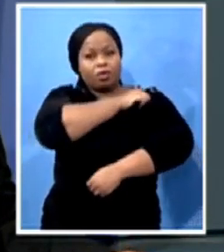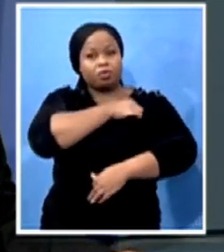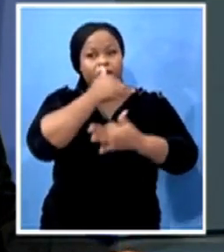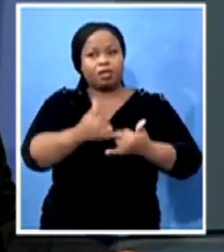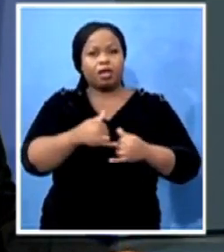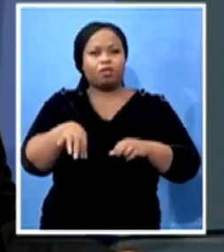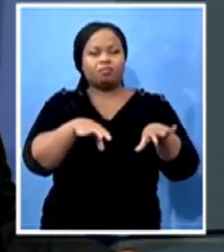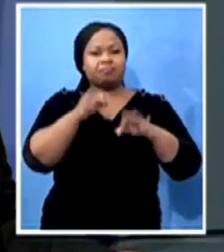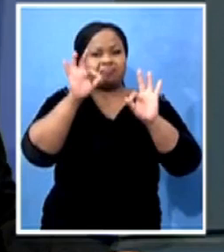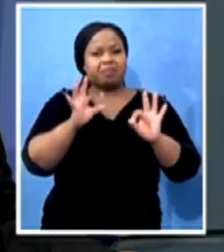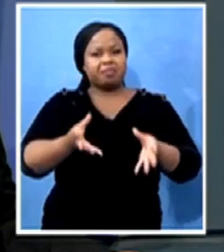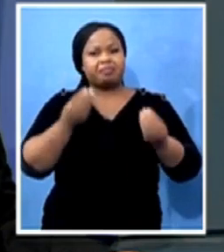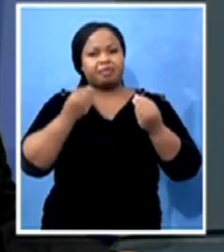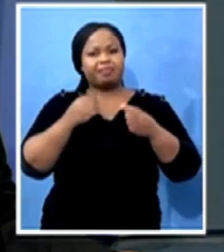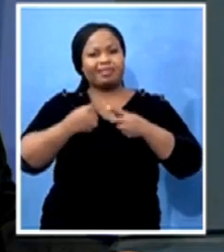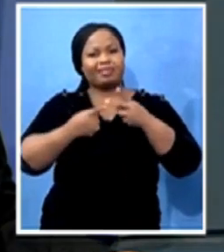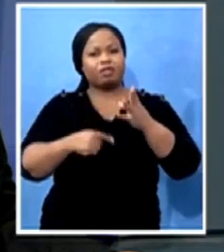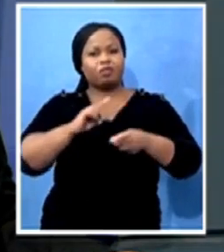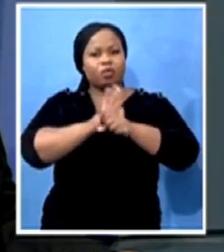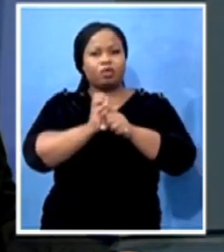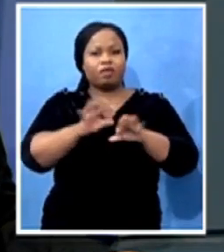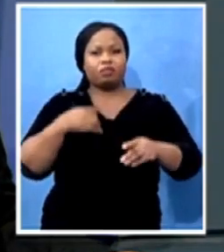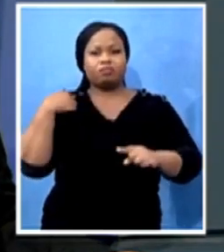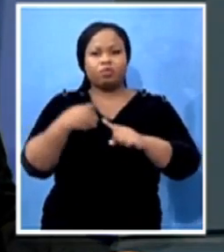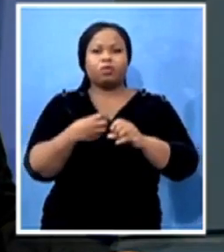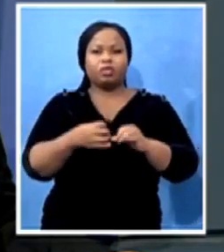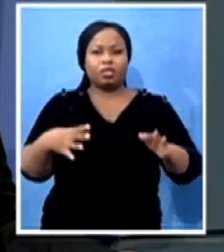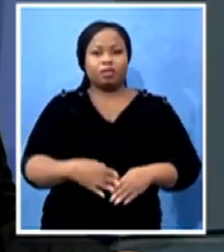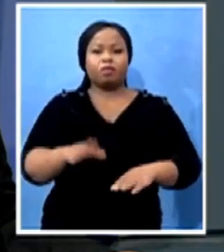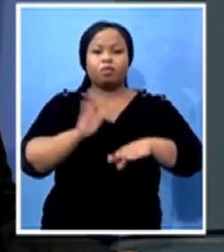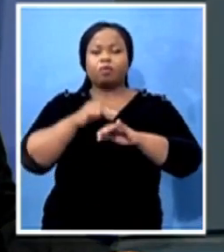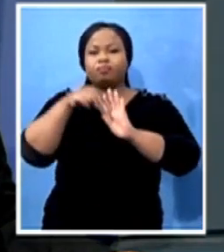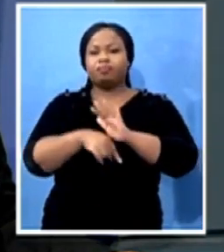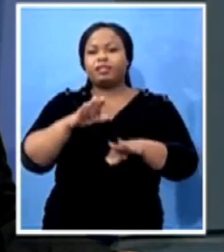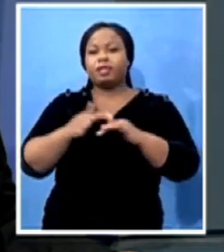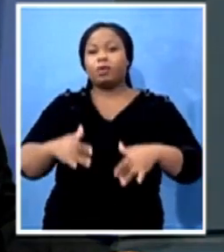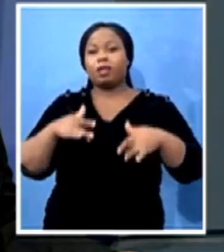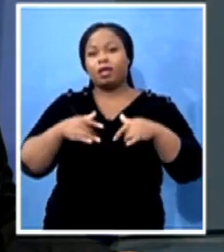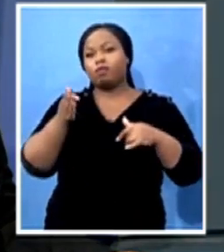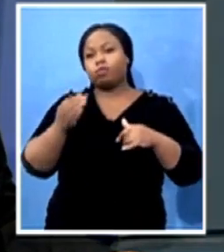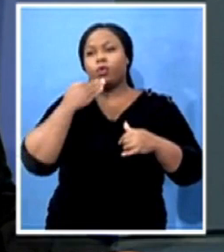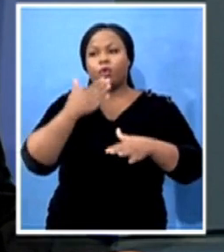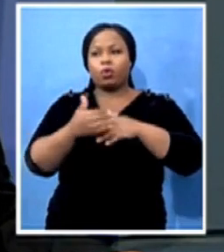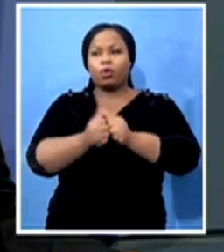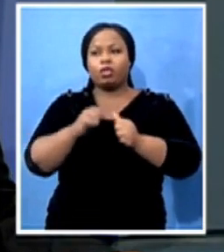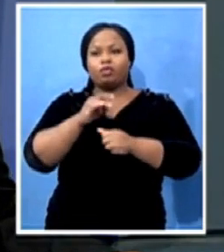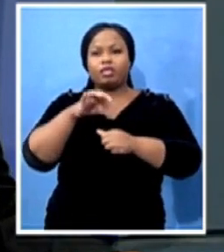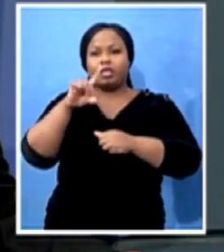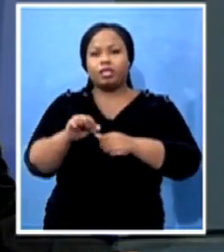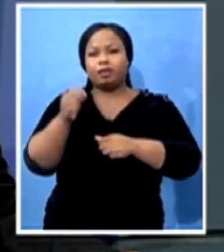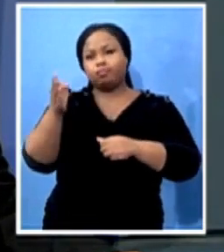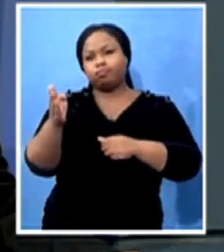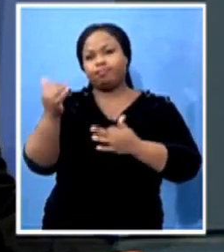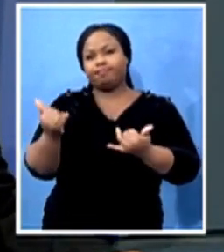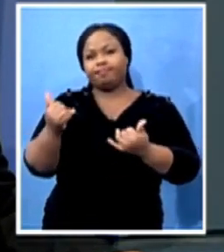the COVID-19 pandemic. For more on the story, let's cross live now to my colleague Chriselder Lewis, who's out in Baragwanath. Chriselder, a